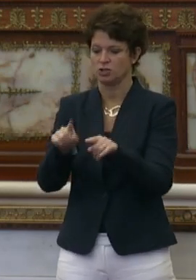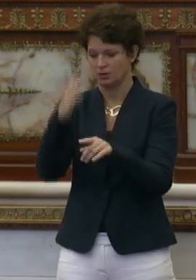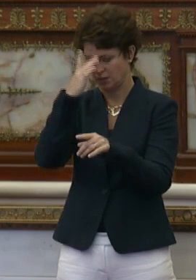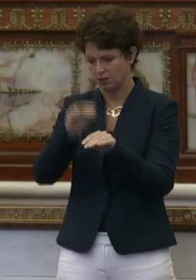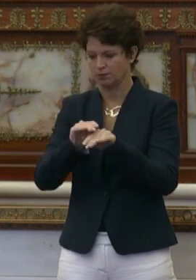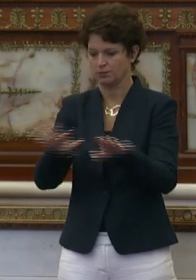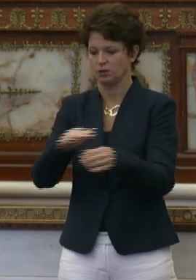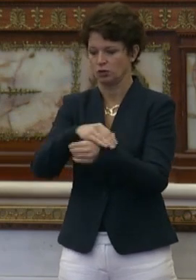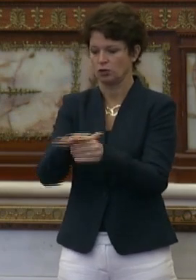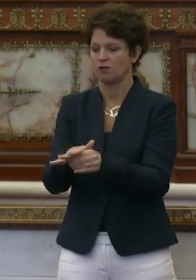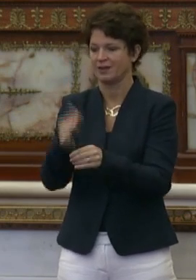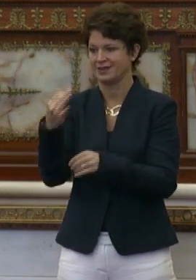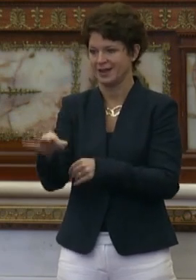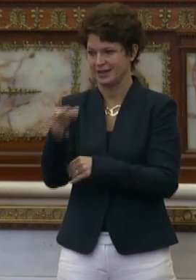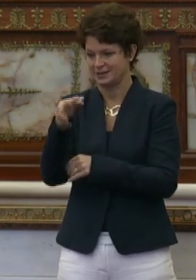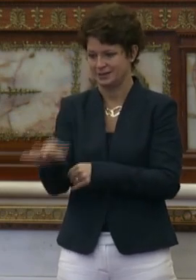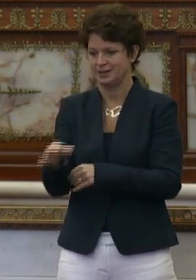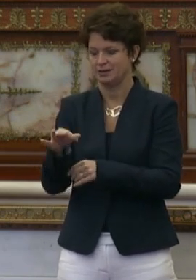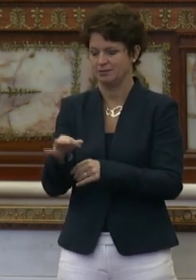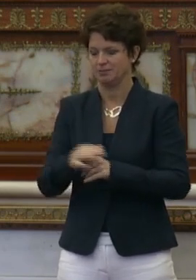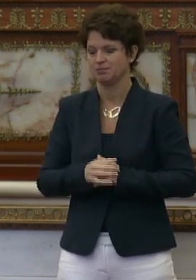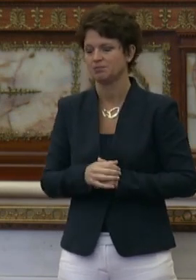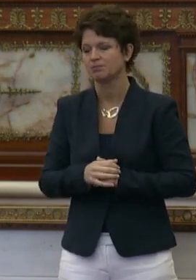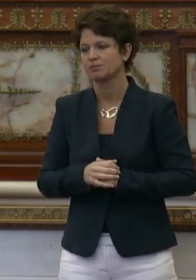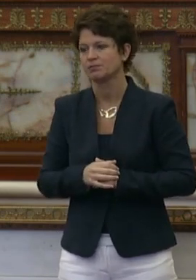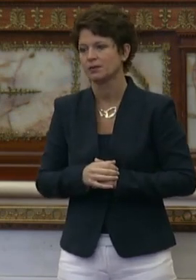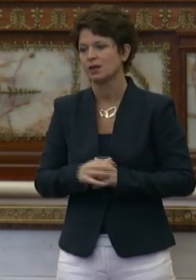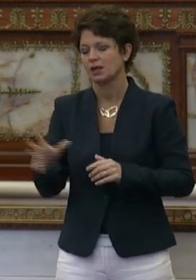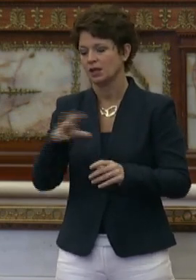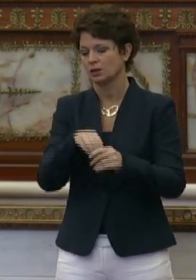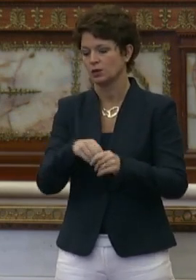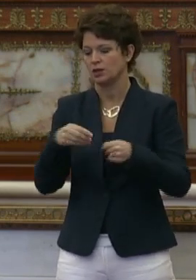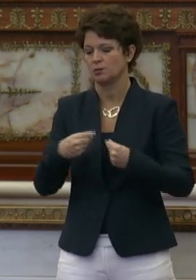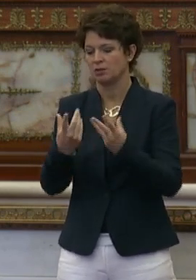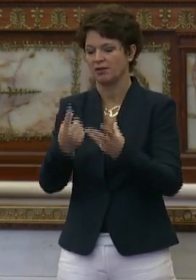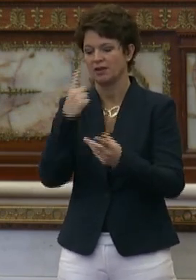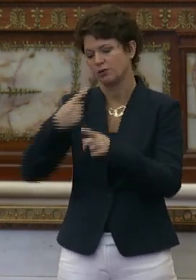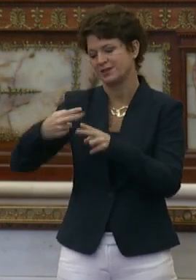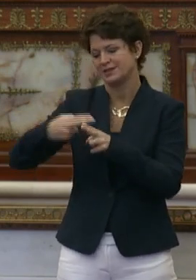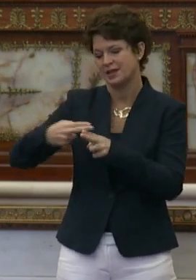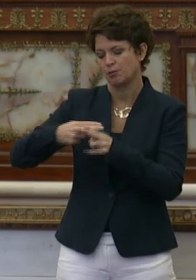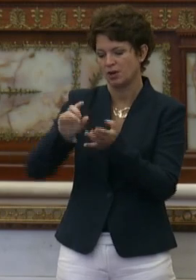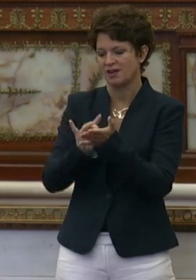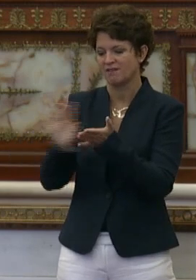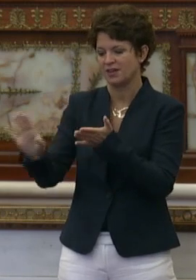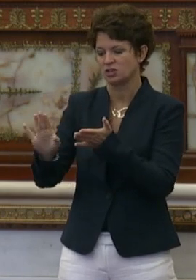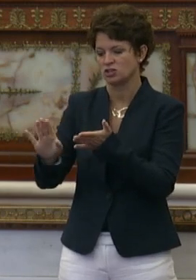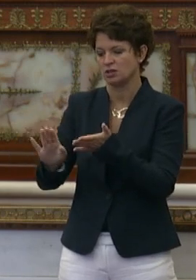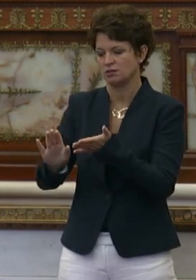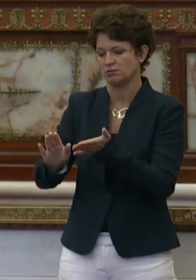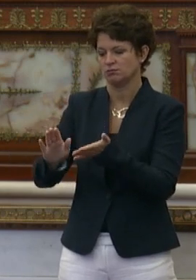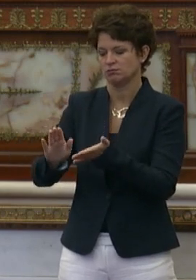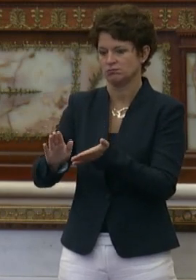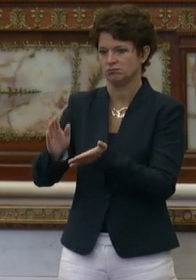of 2019 pandemic and otherwise, including providing for temporary eviction relief.